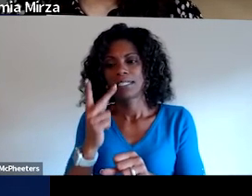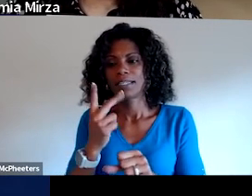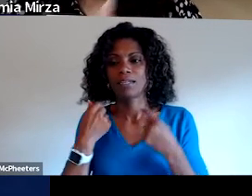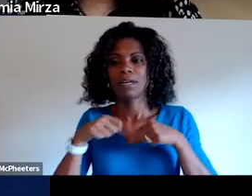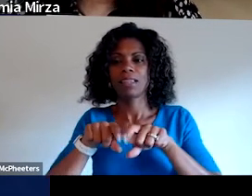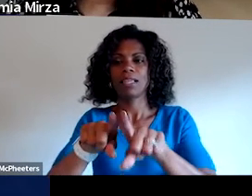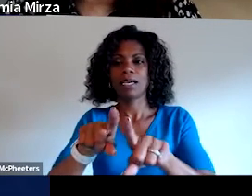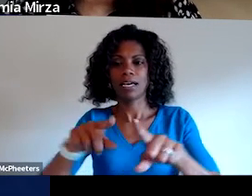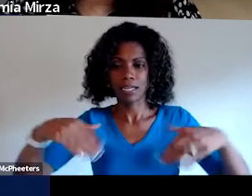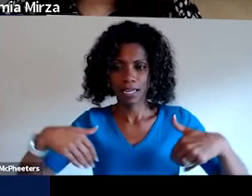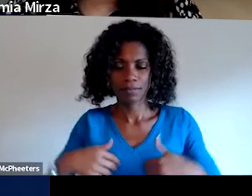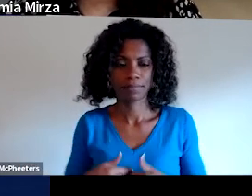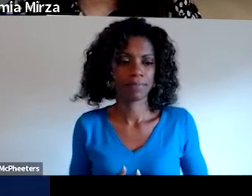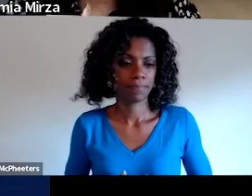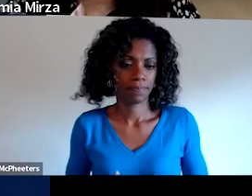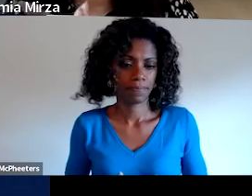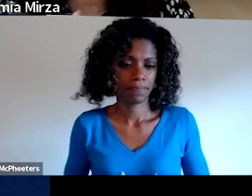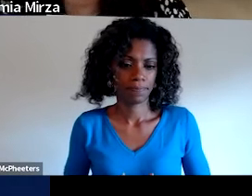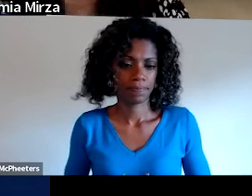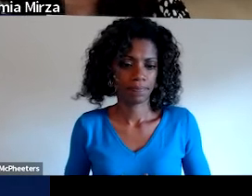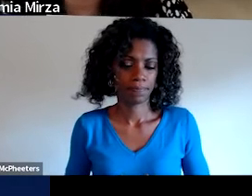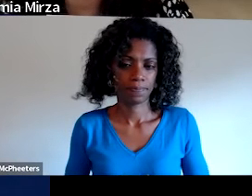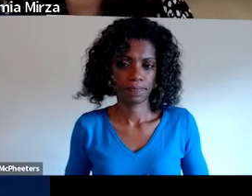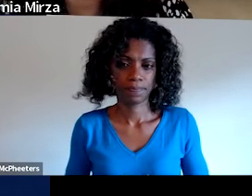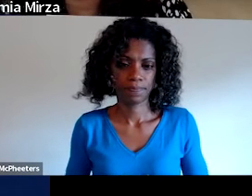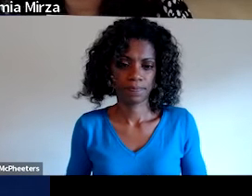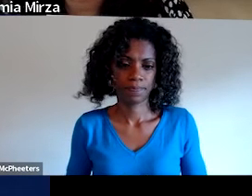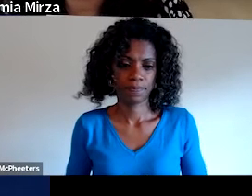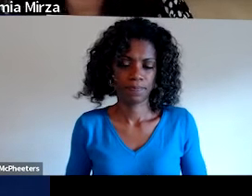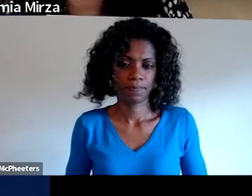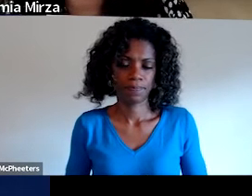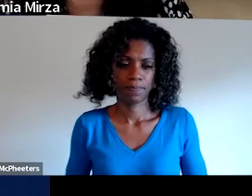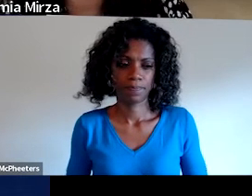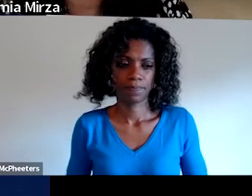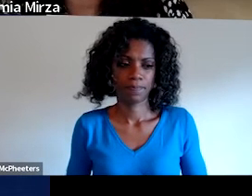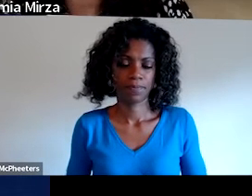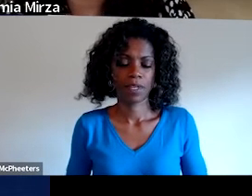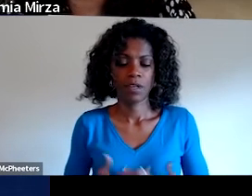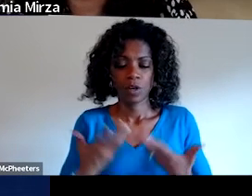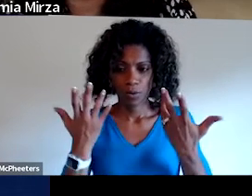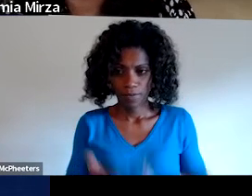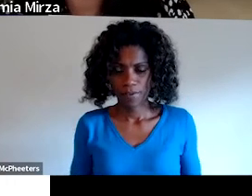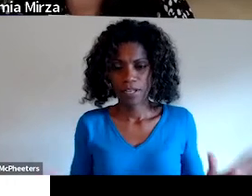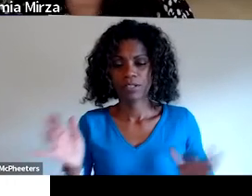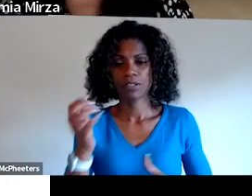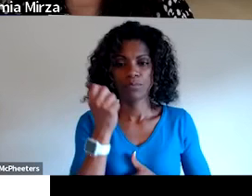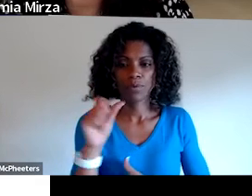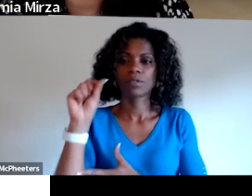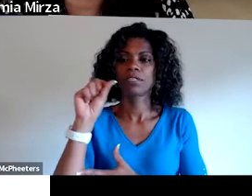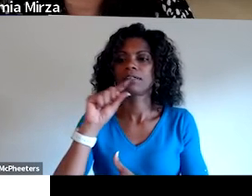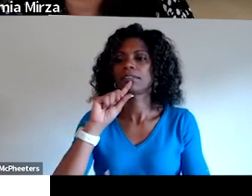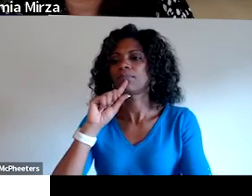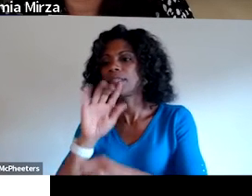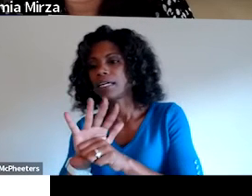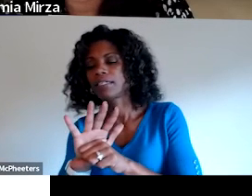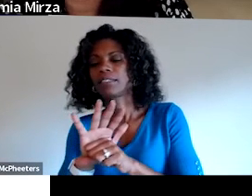I share all of this data to say that after all of the protests and pledging, the promising of change, the systems